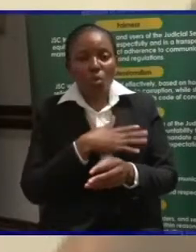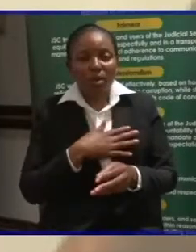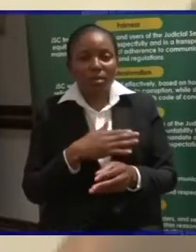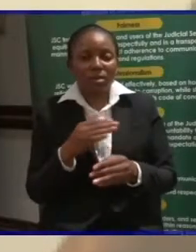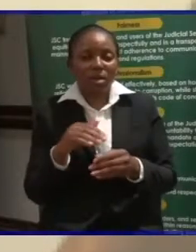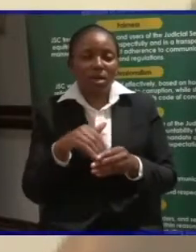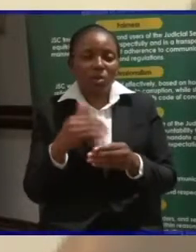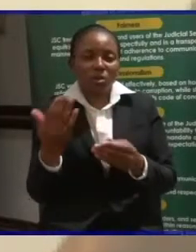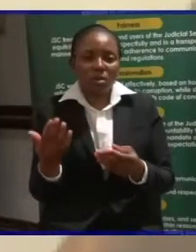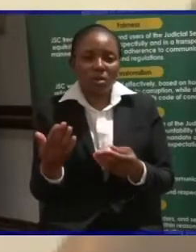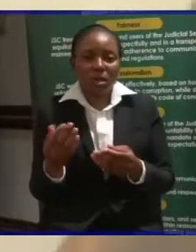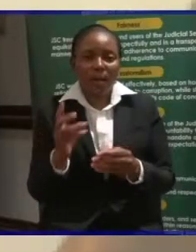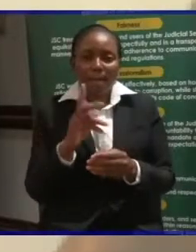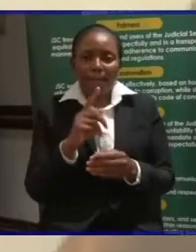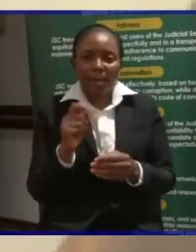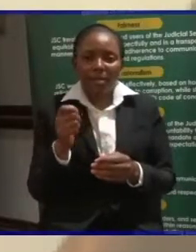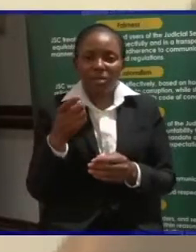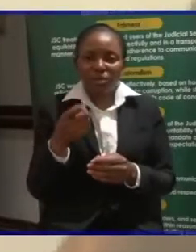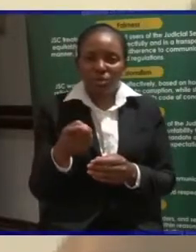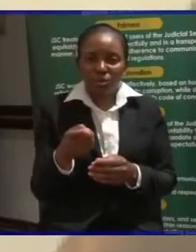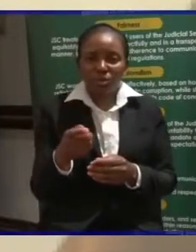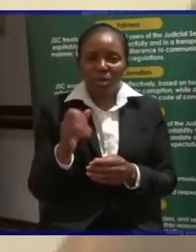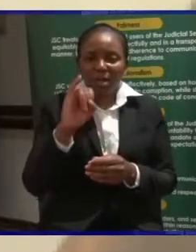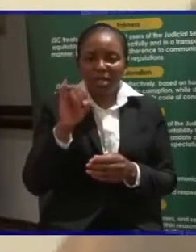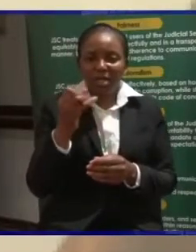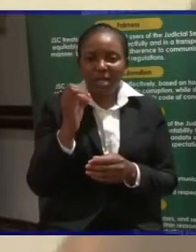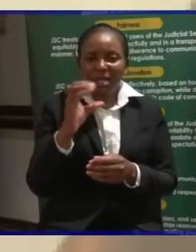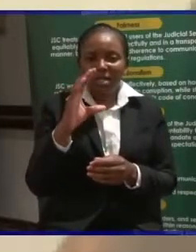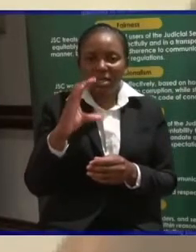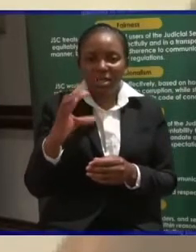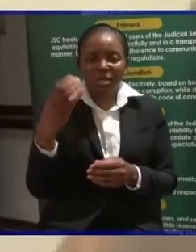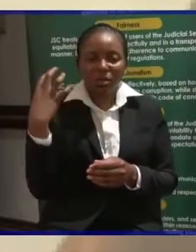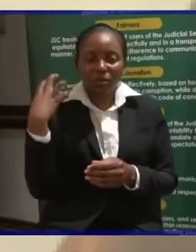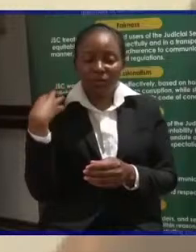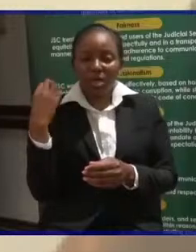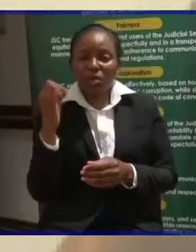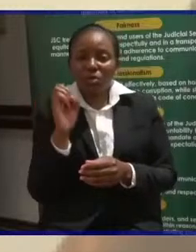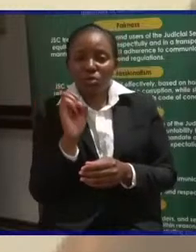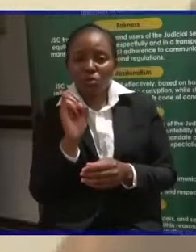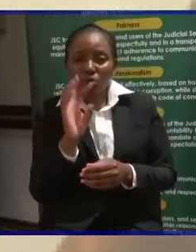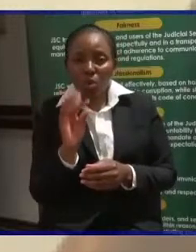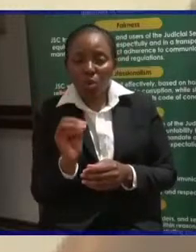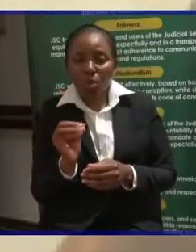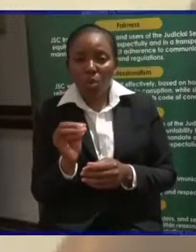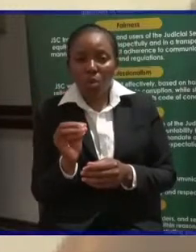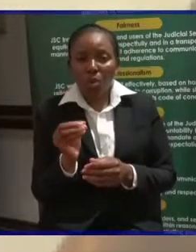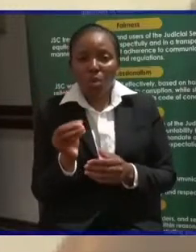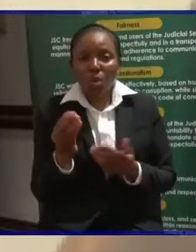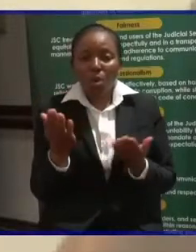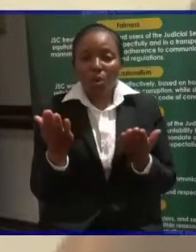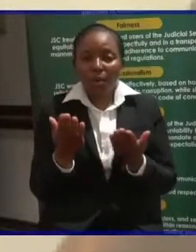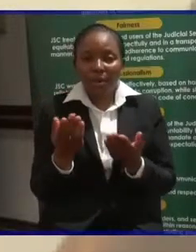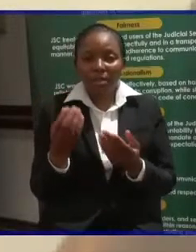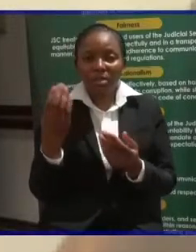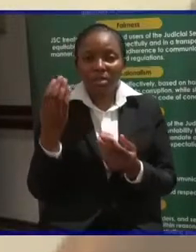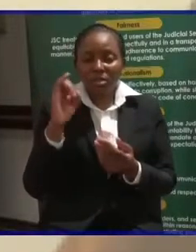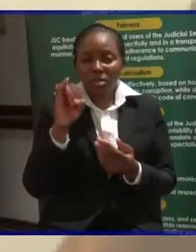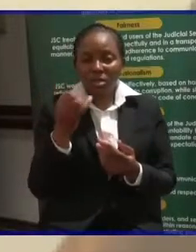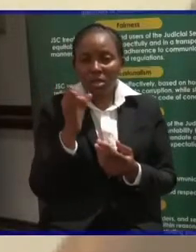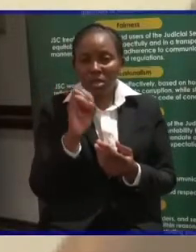out. But you're a judicial officer, so words mean a lot for a judicial